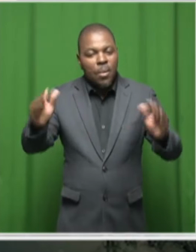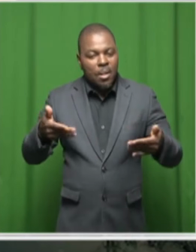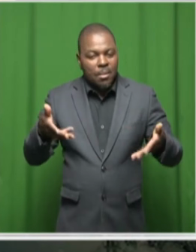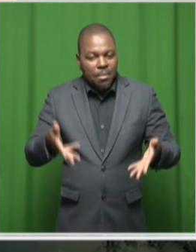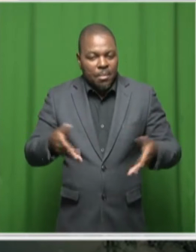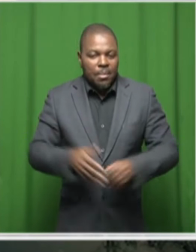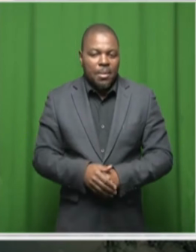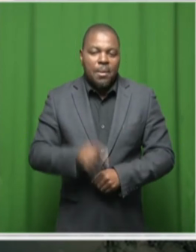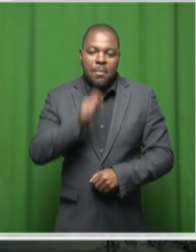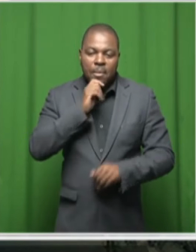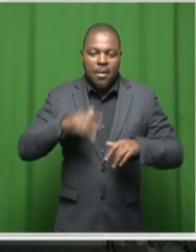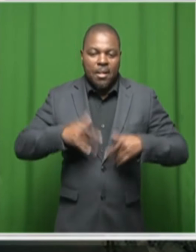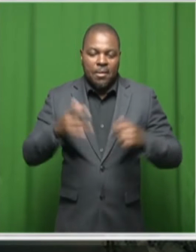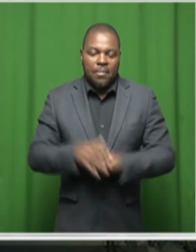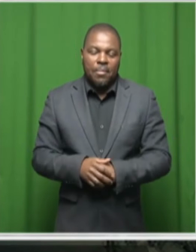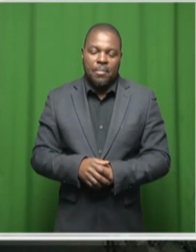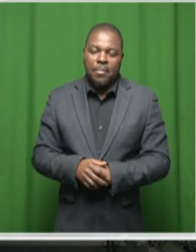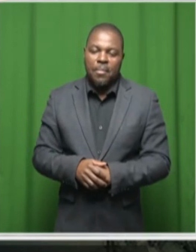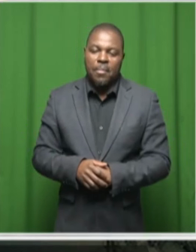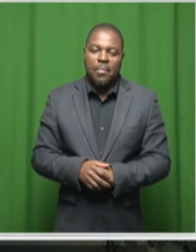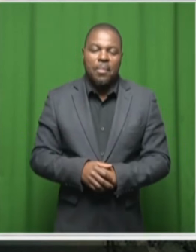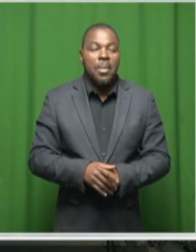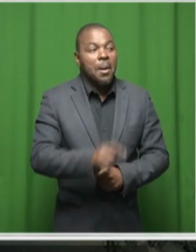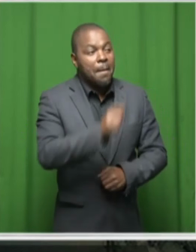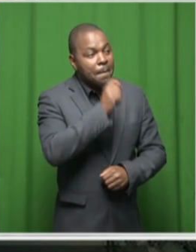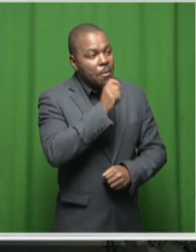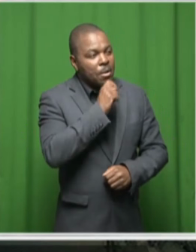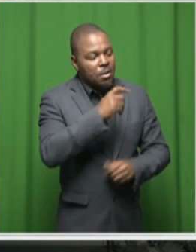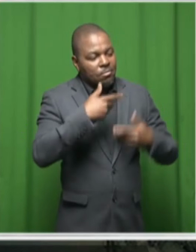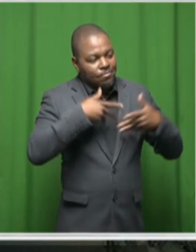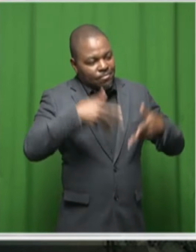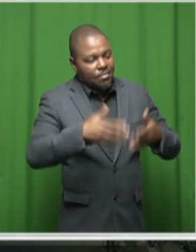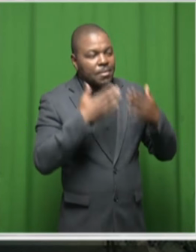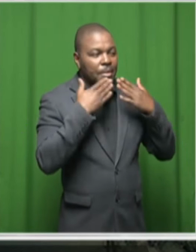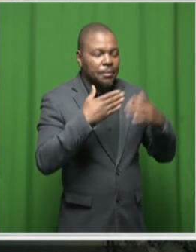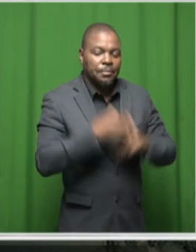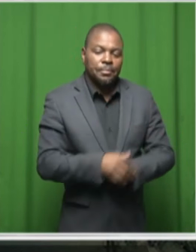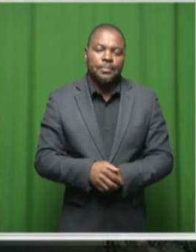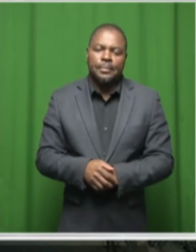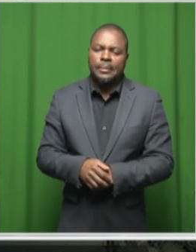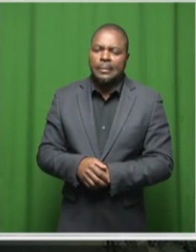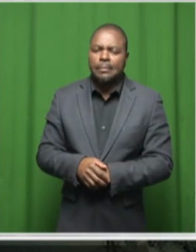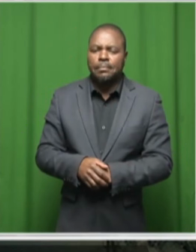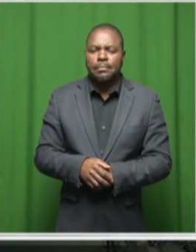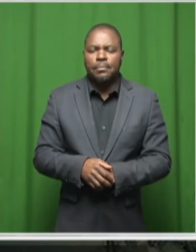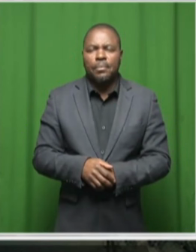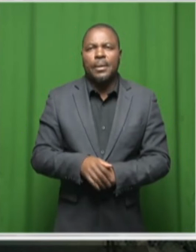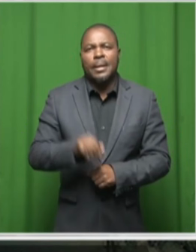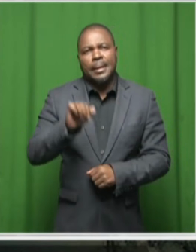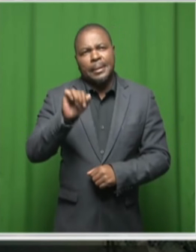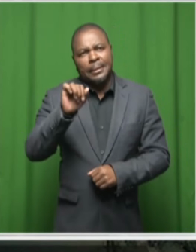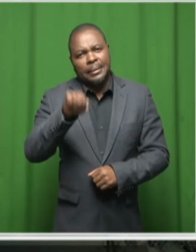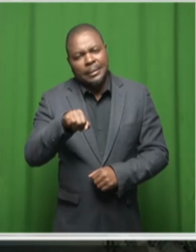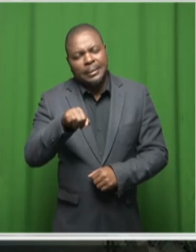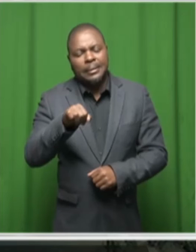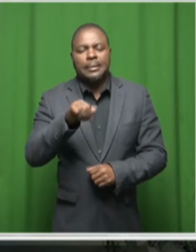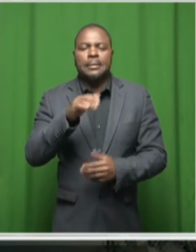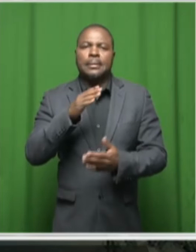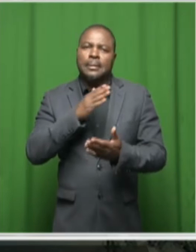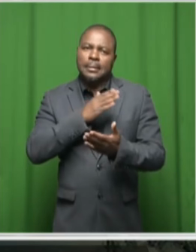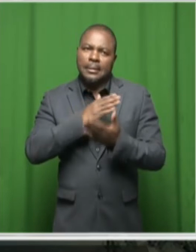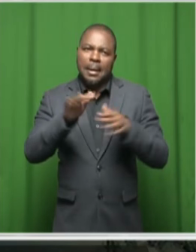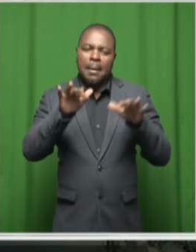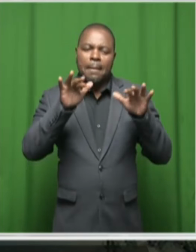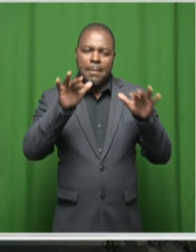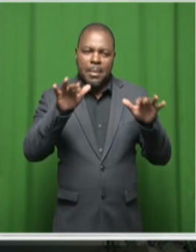Good morning and thank you for having me. So, of course, there were people who had already preempted that